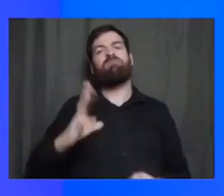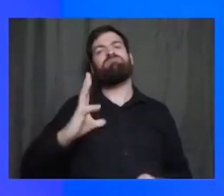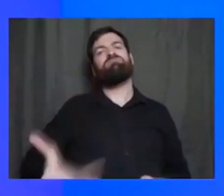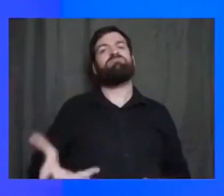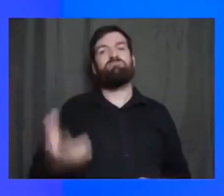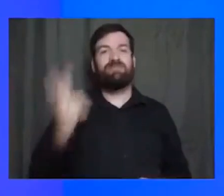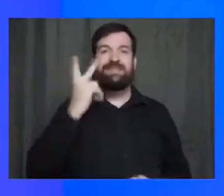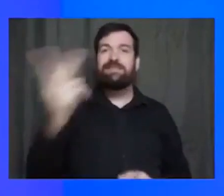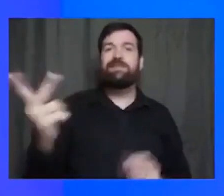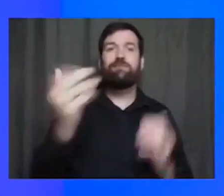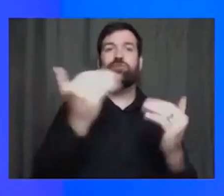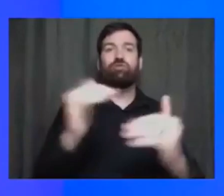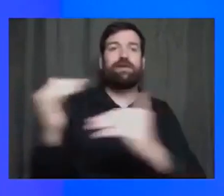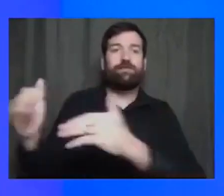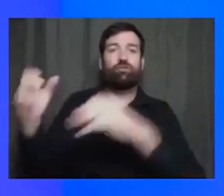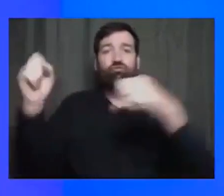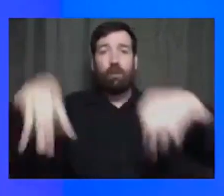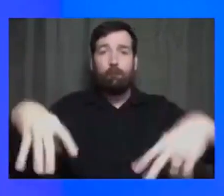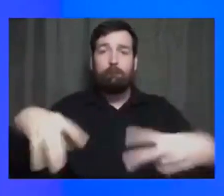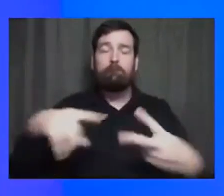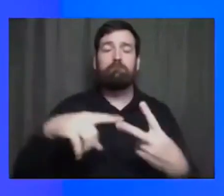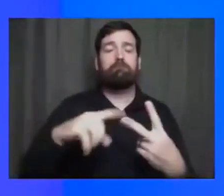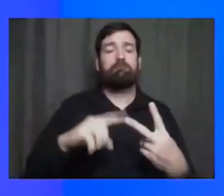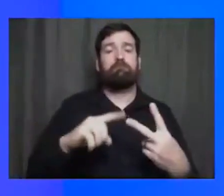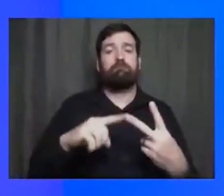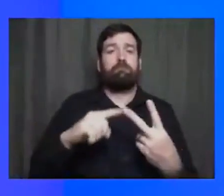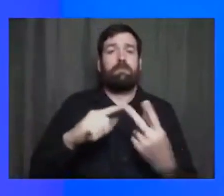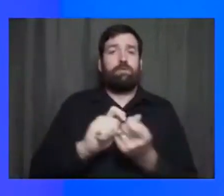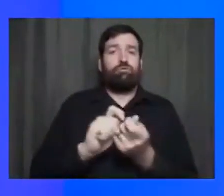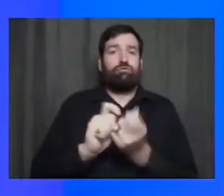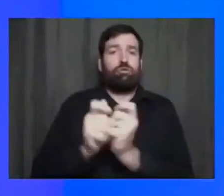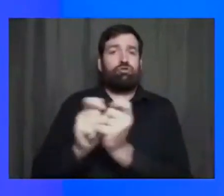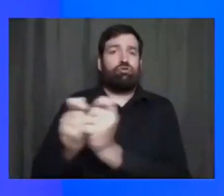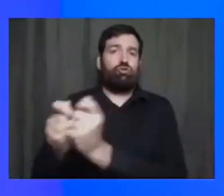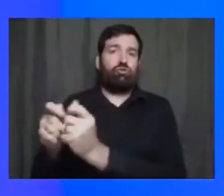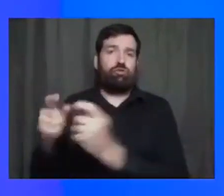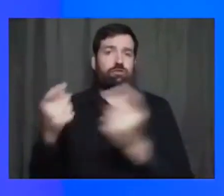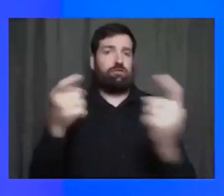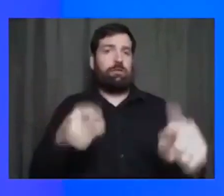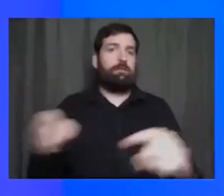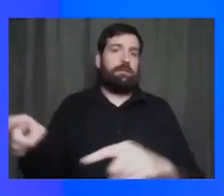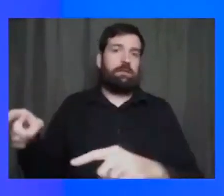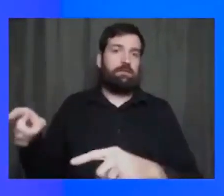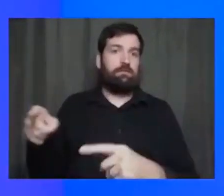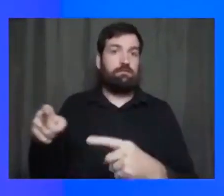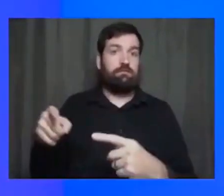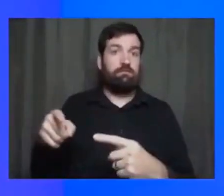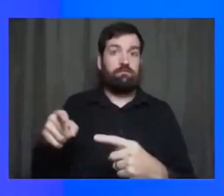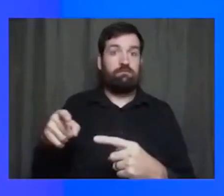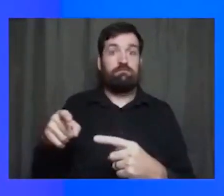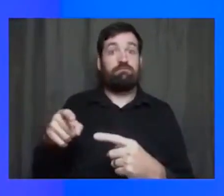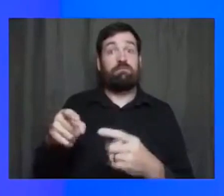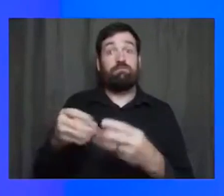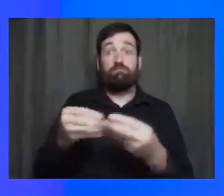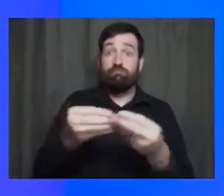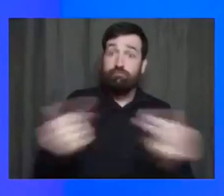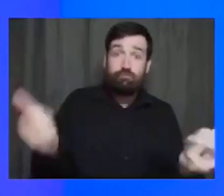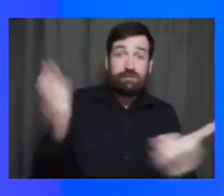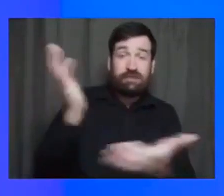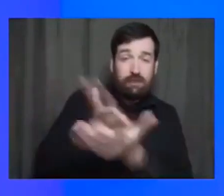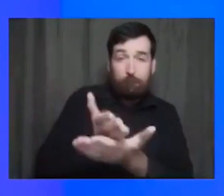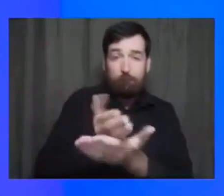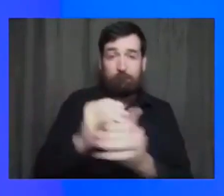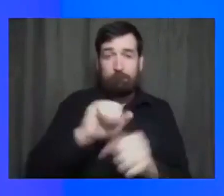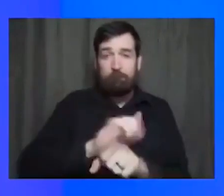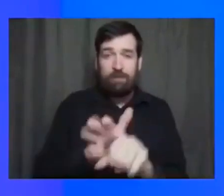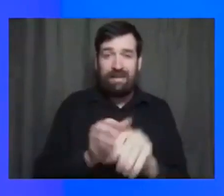lifted and changes happen on our journey kind of to stopping this pandemic, people are their